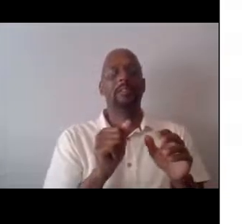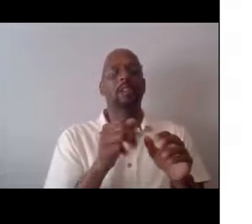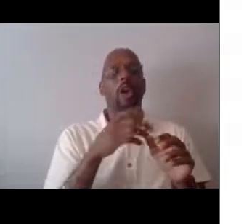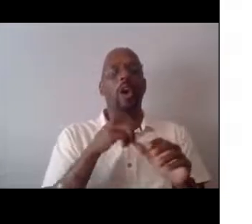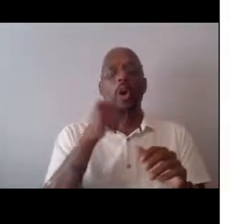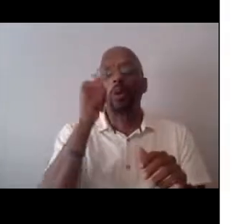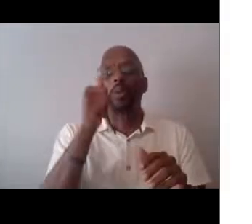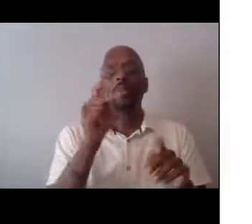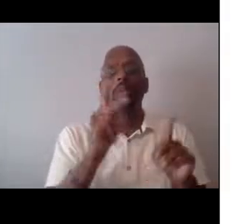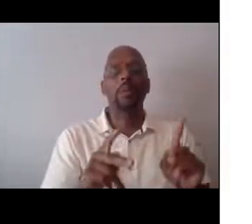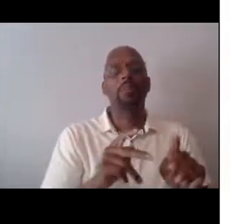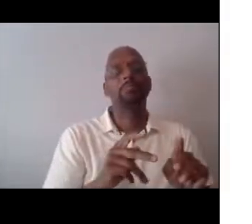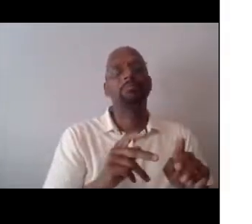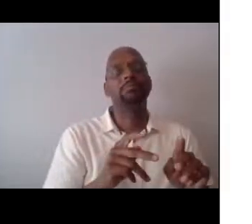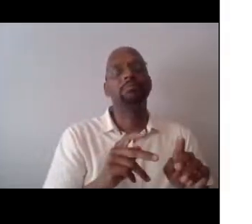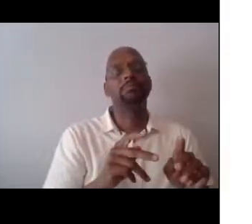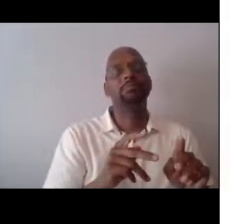youth.